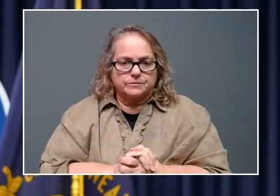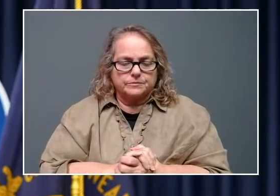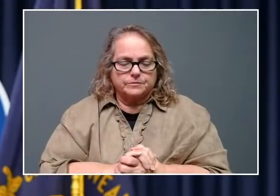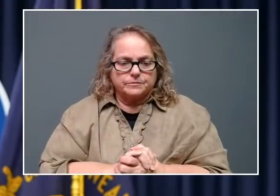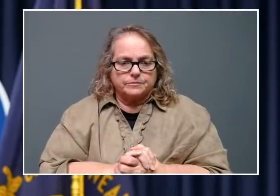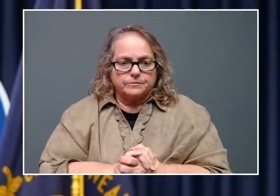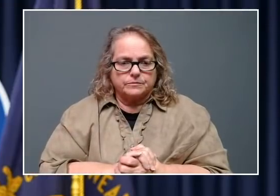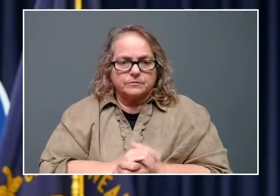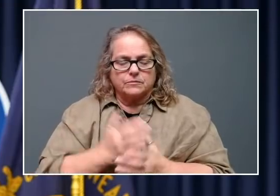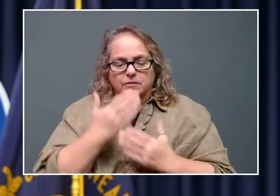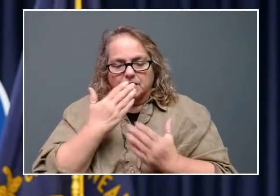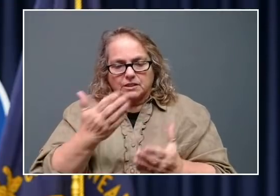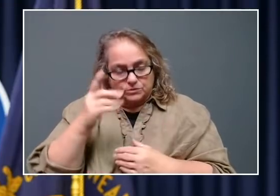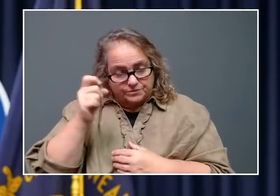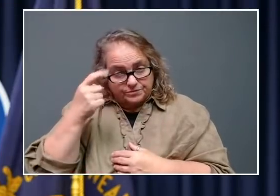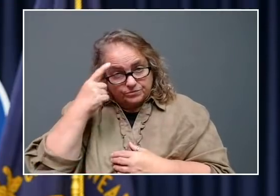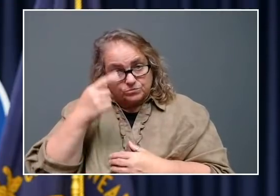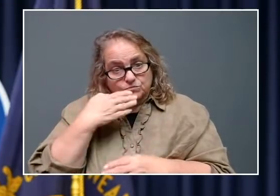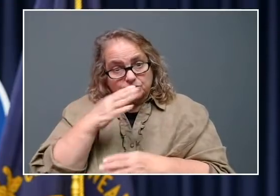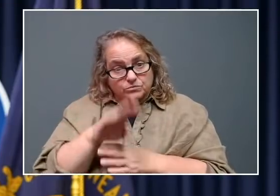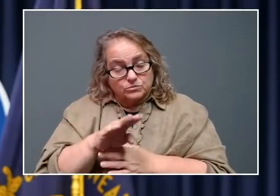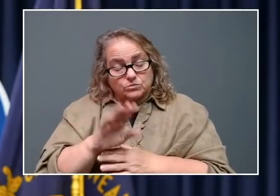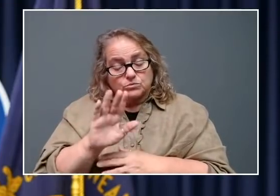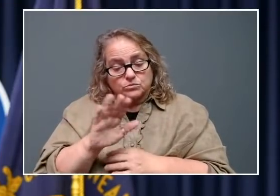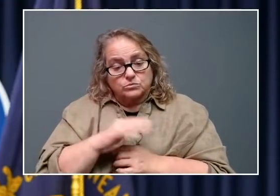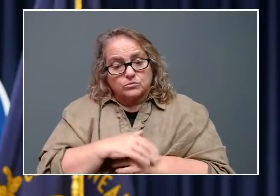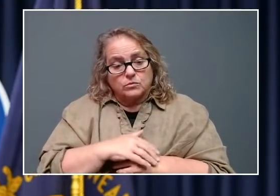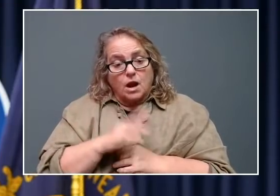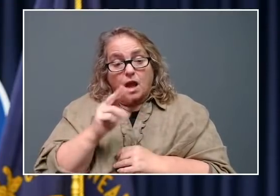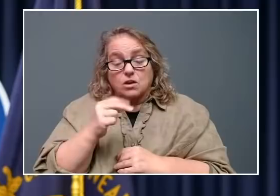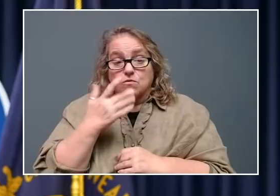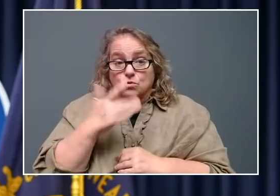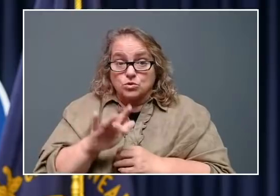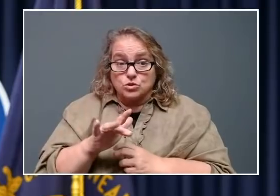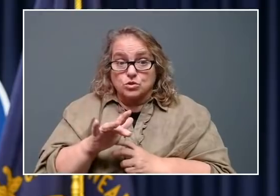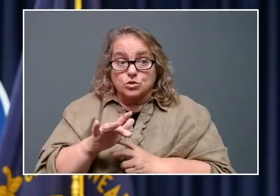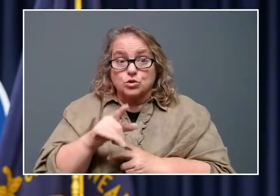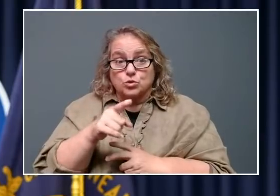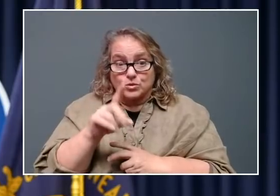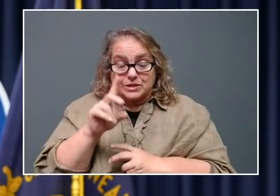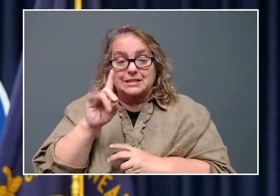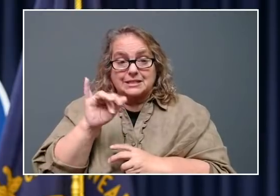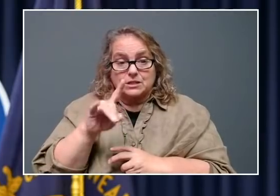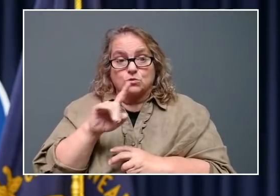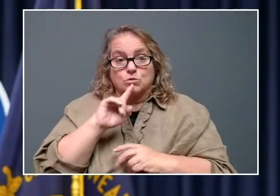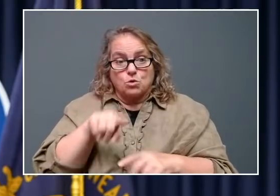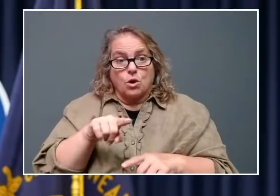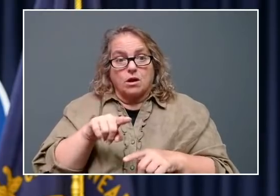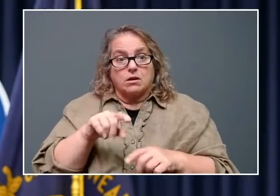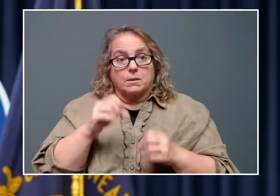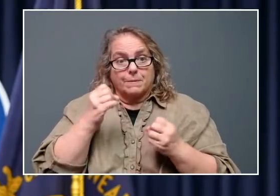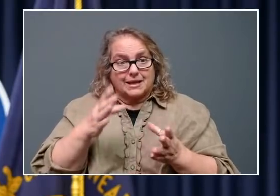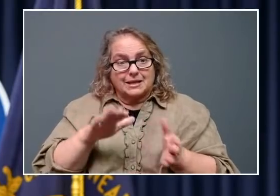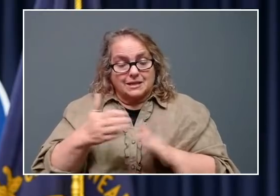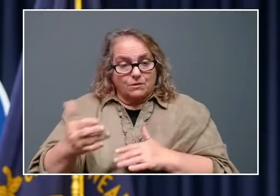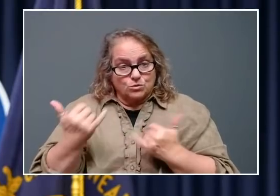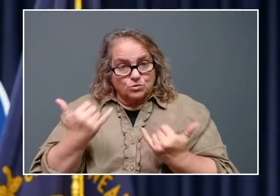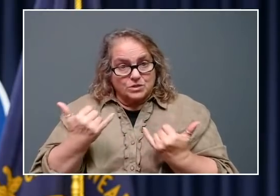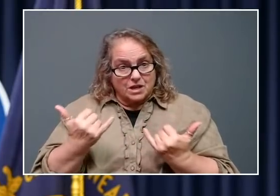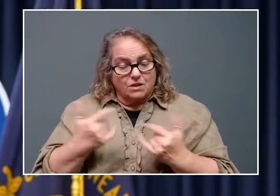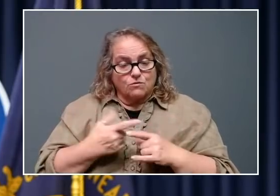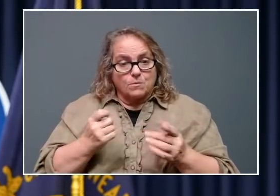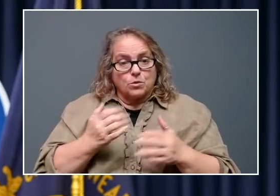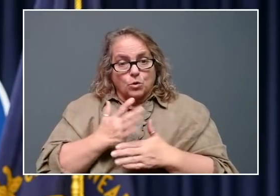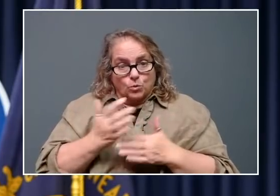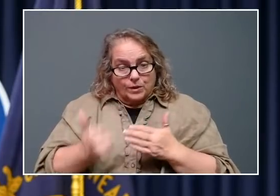Thank you, Governor. Good afternoon. Unfortunately, you did report a number of deaths today over the weekend, for that